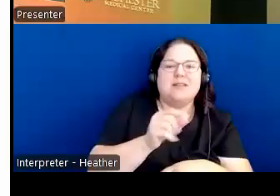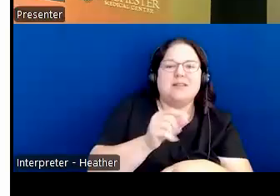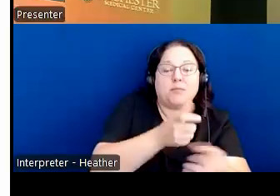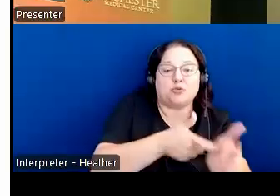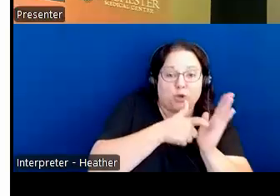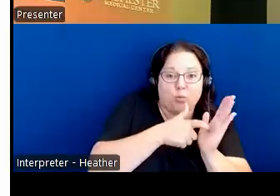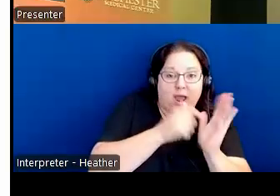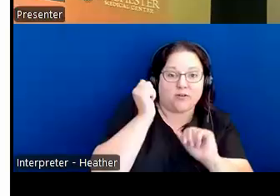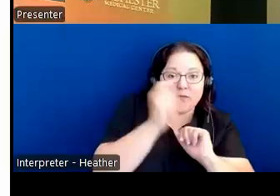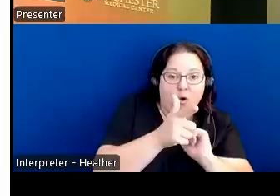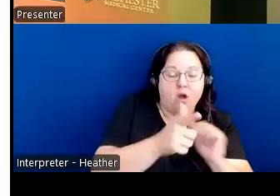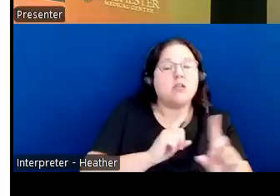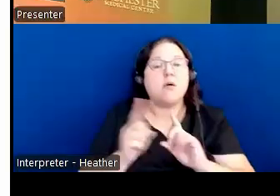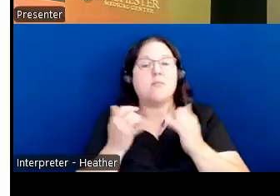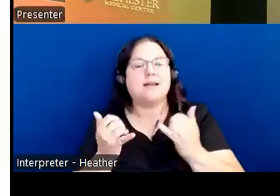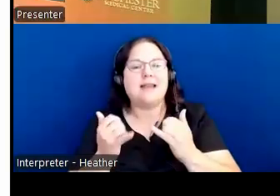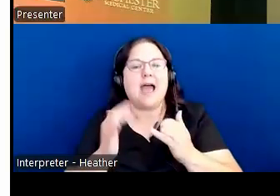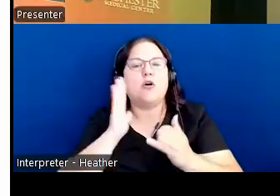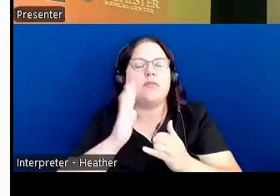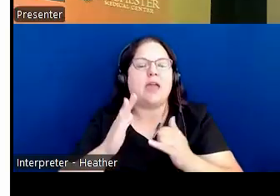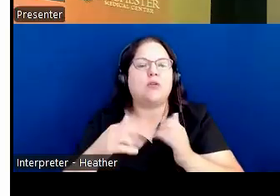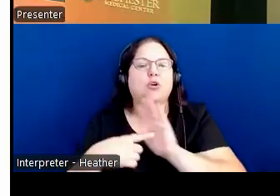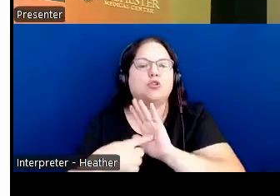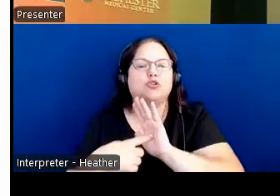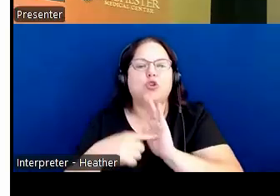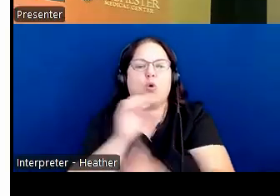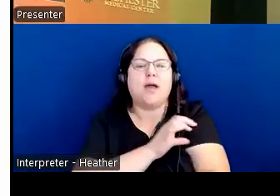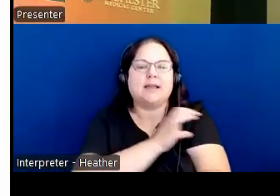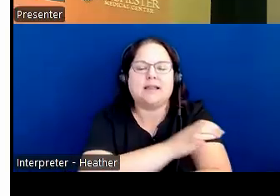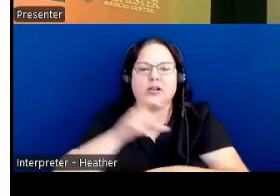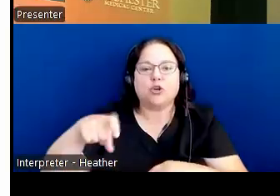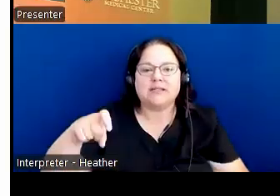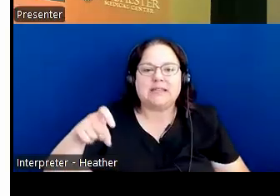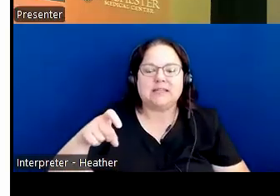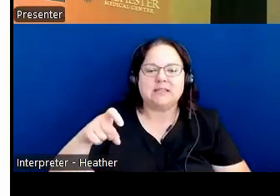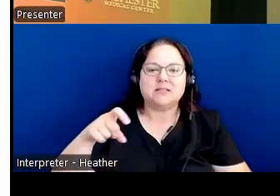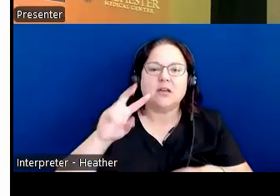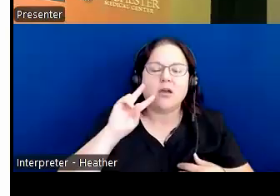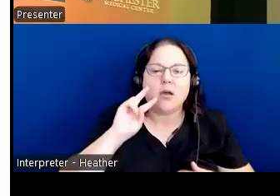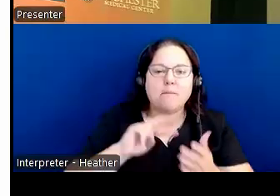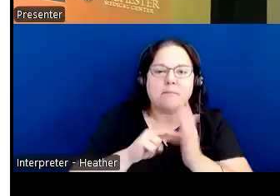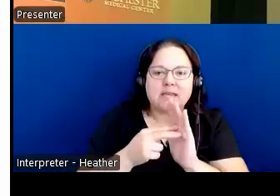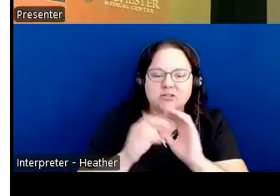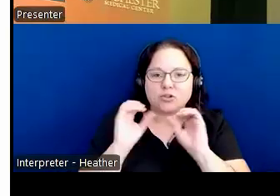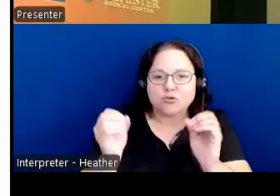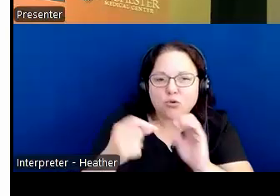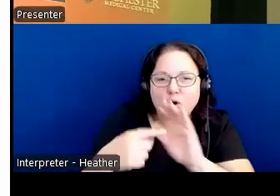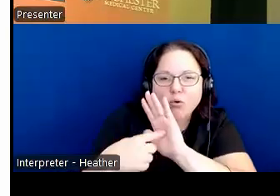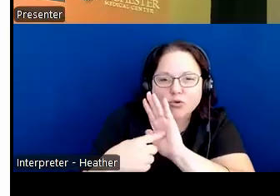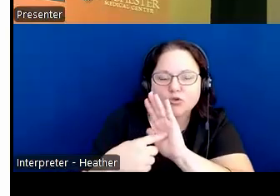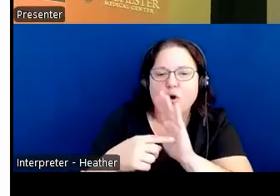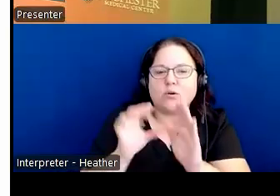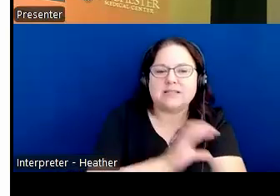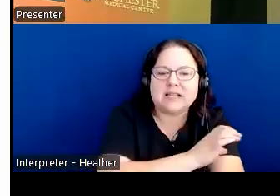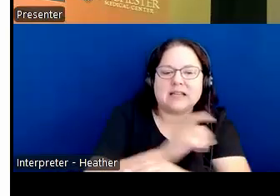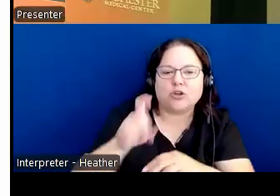appointments reflect a clinical need, which means that the absence of appointments due to no-shows reflects a clinical need that is not being